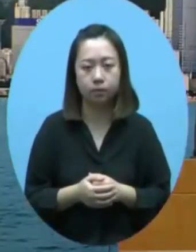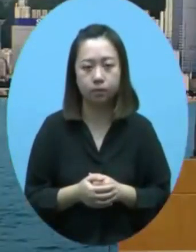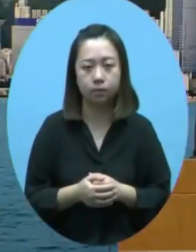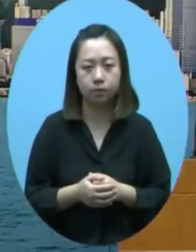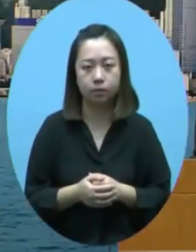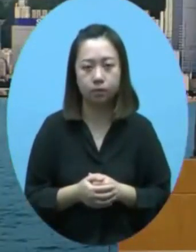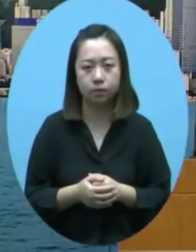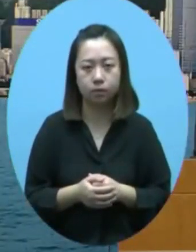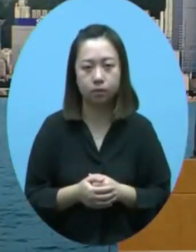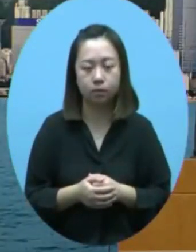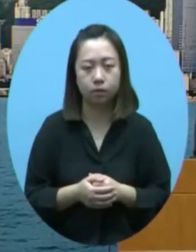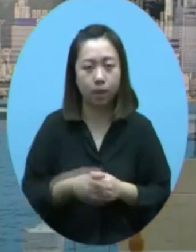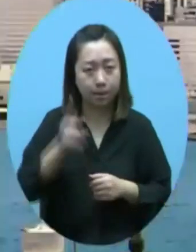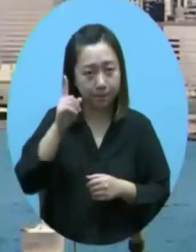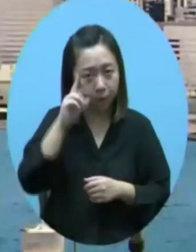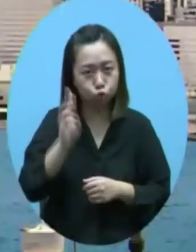center?